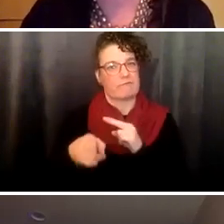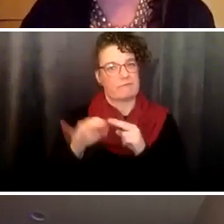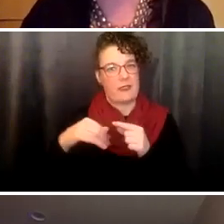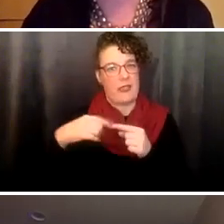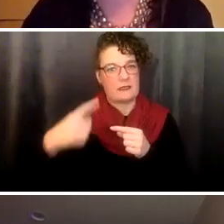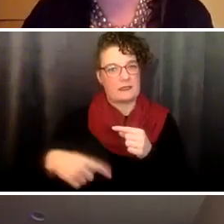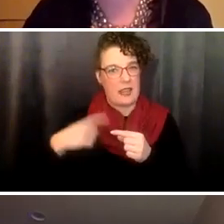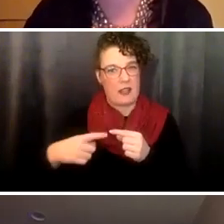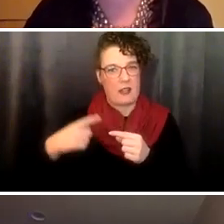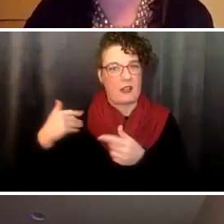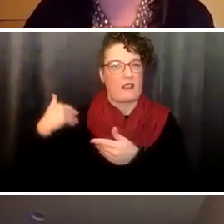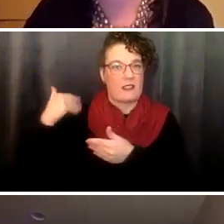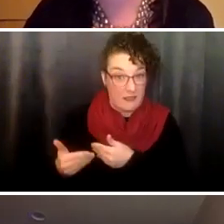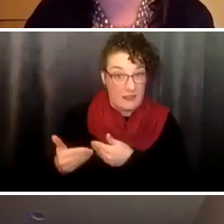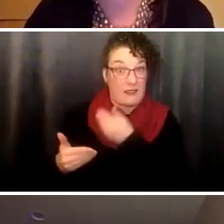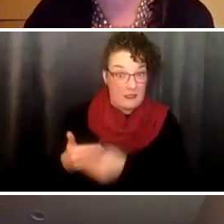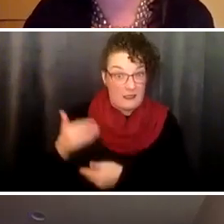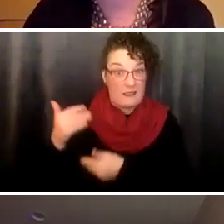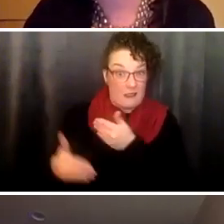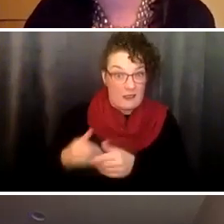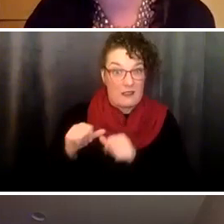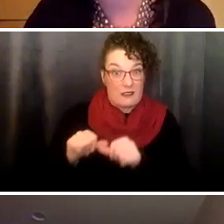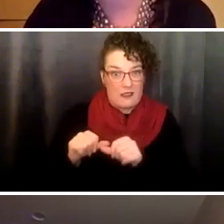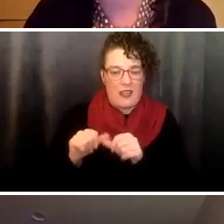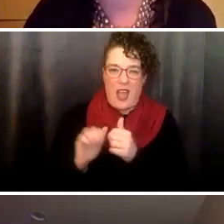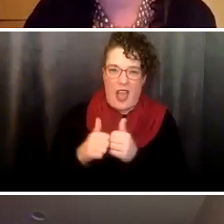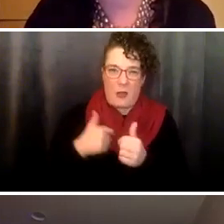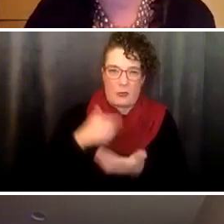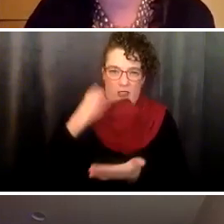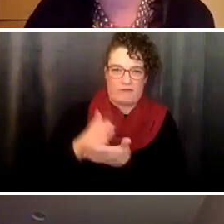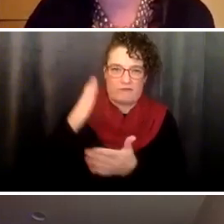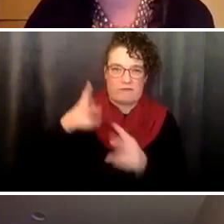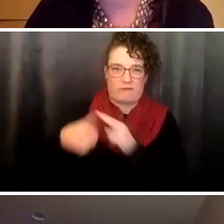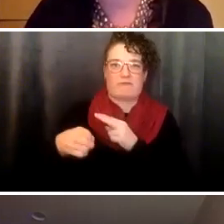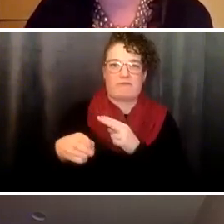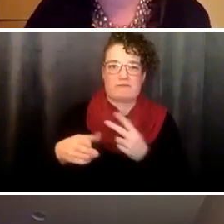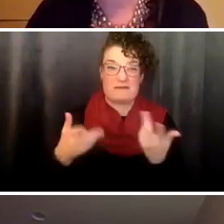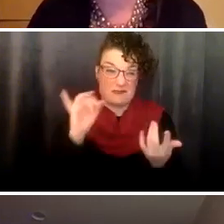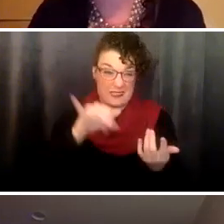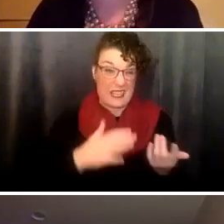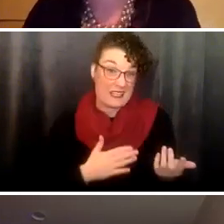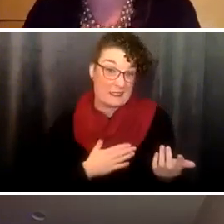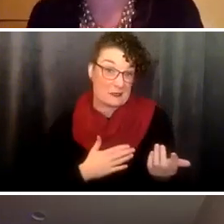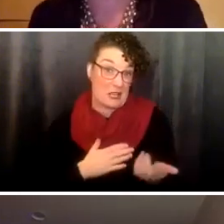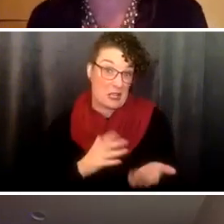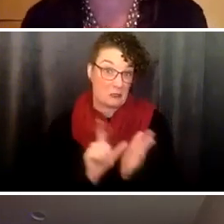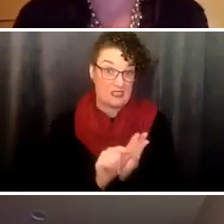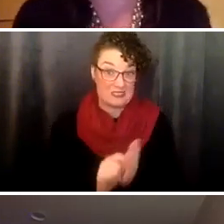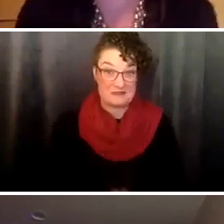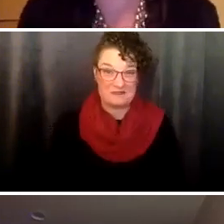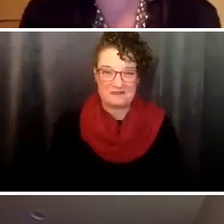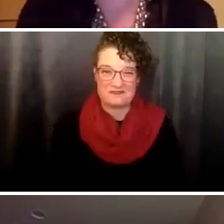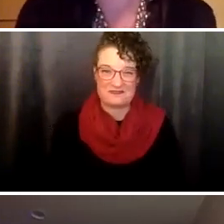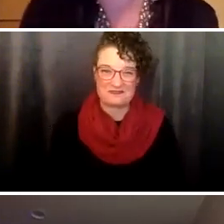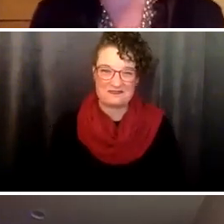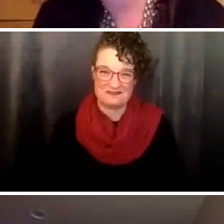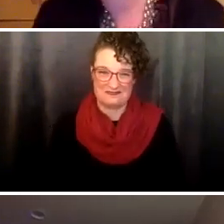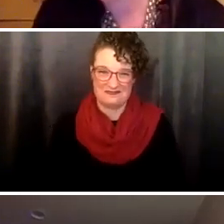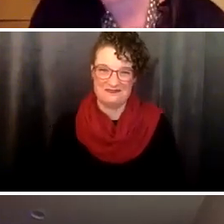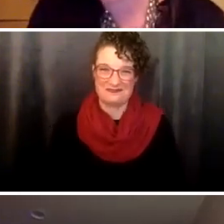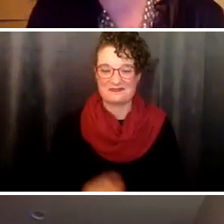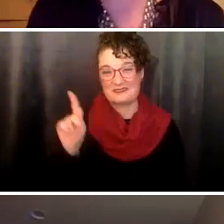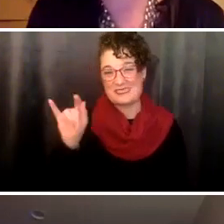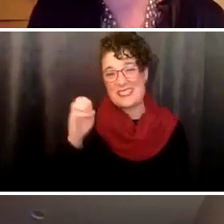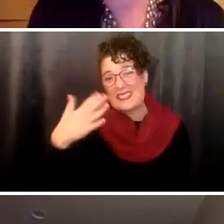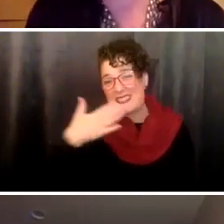like for generations. So yeah, that's basically what my print is about. Yeah. Thank